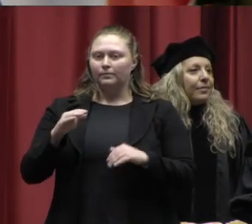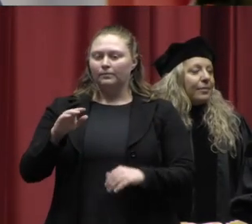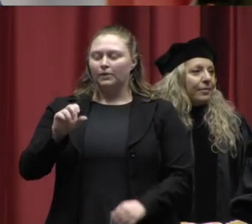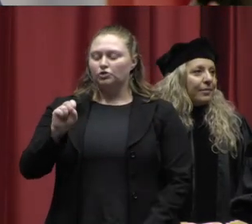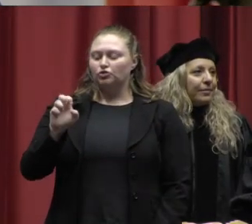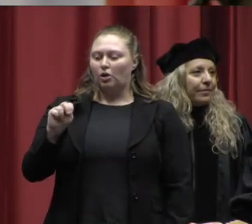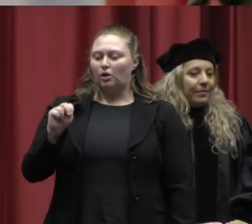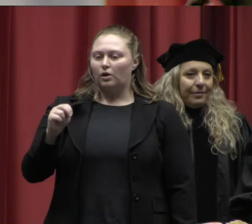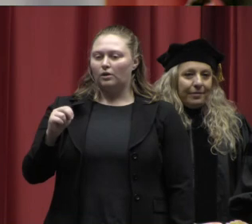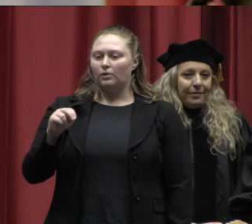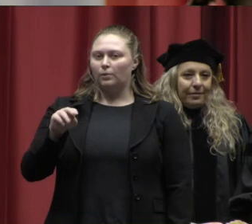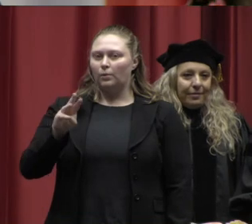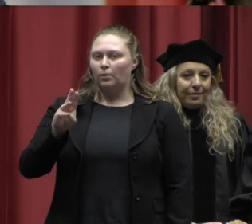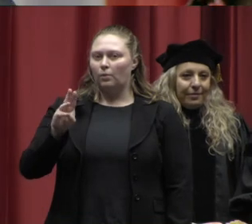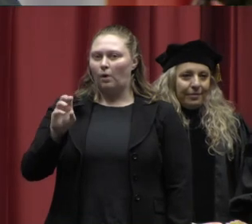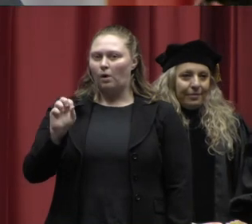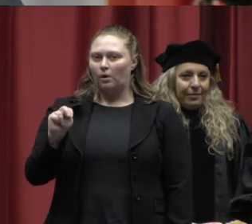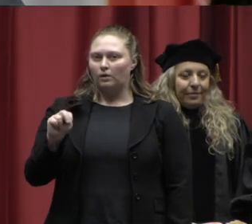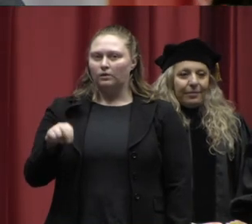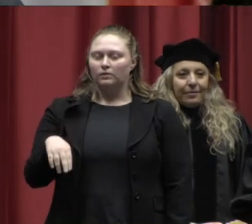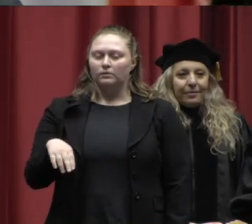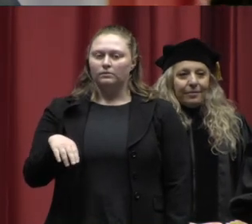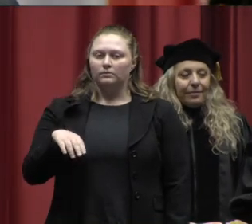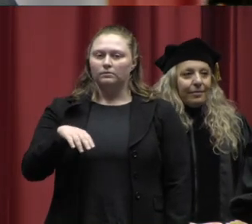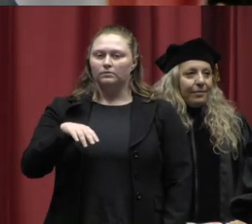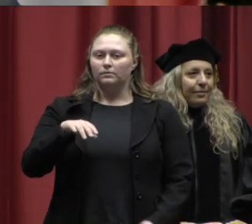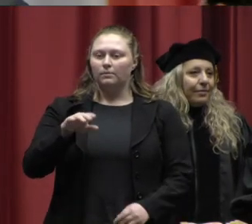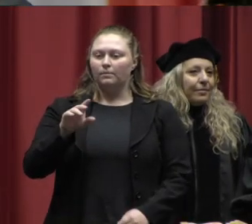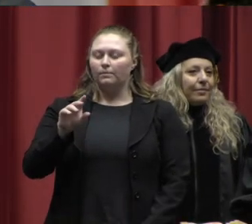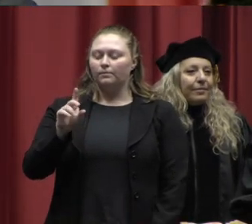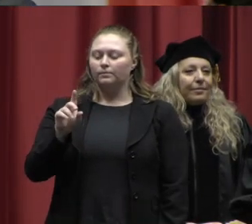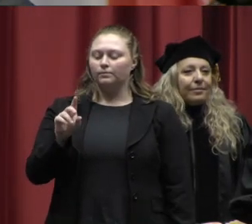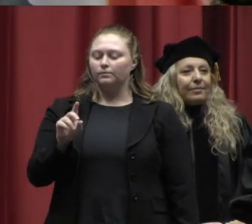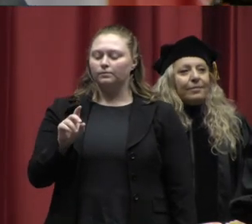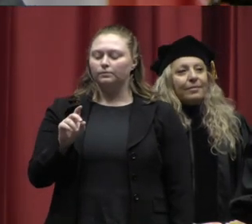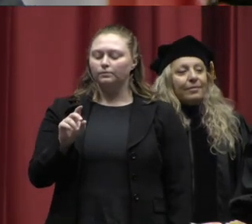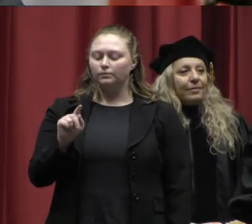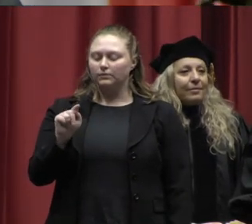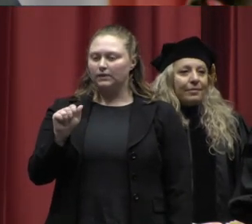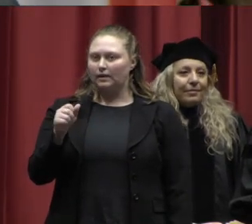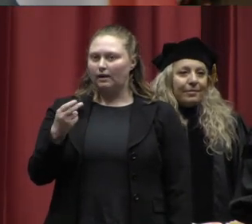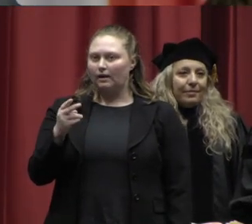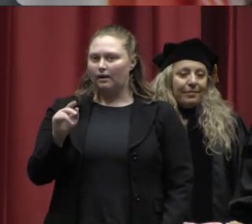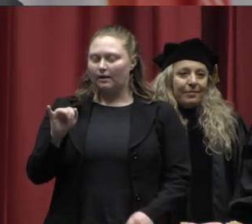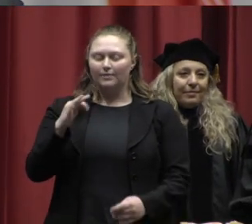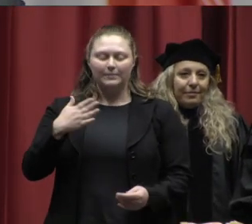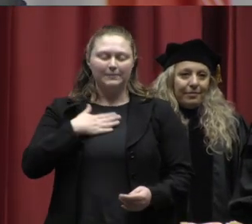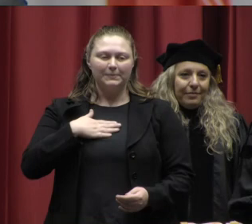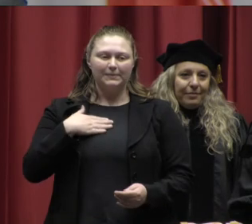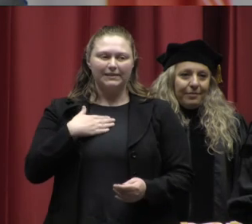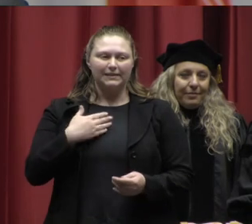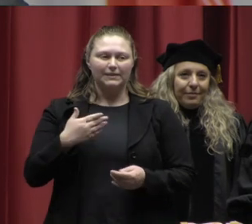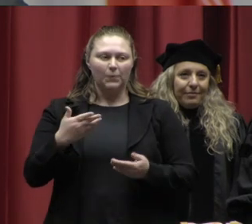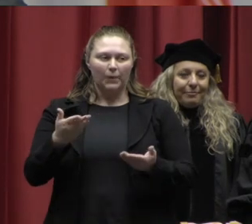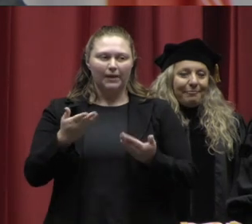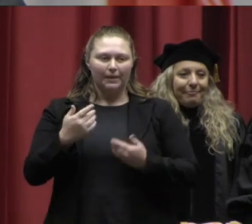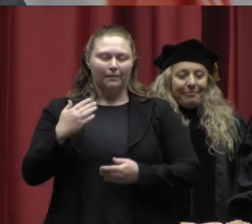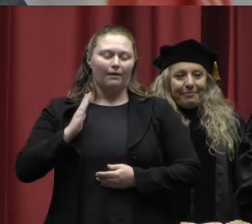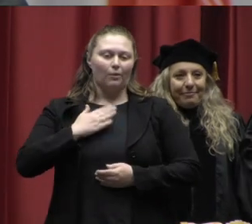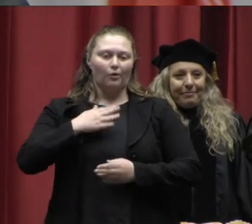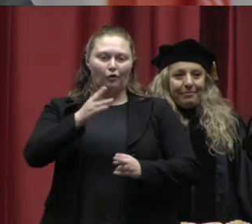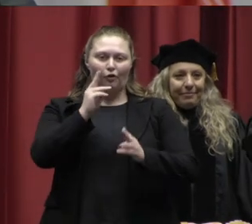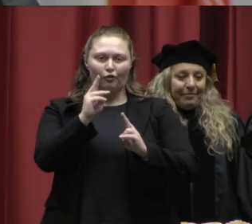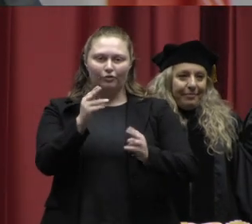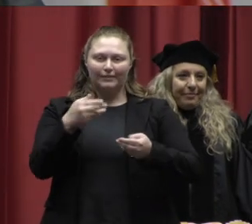Chunlin Wang, Borshu Tan. Please join me in welcoming our very distinguished